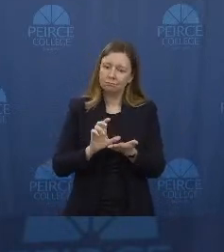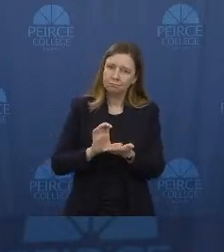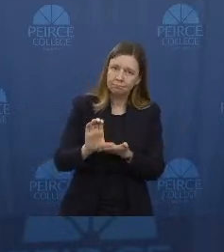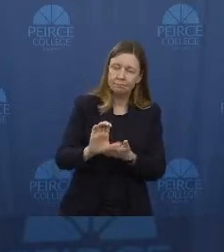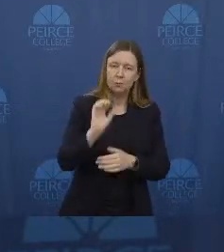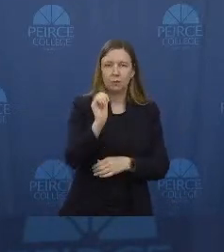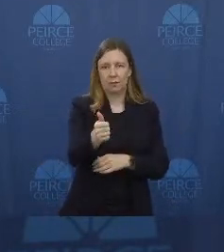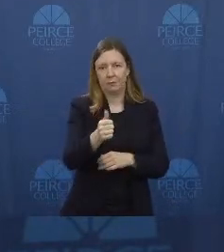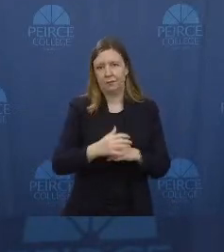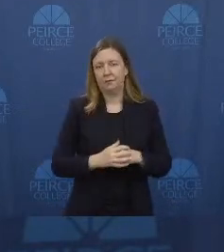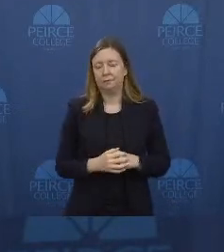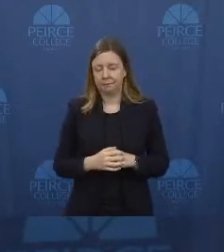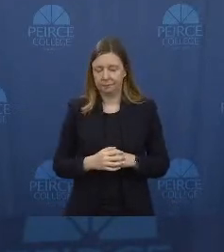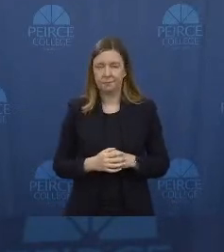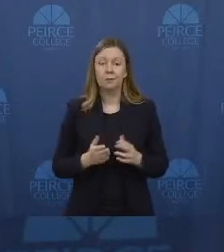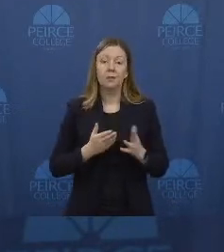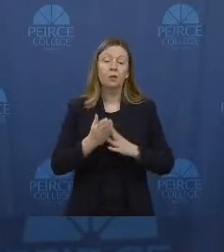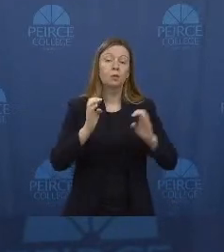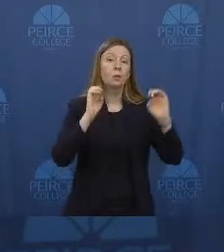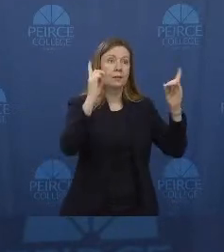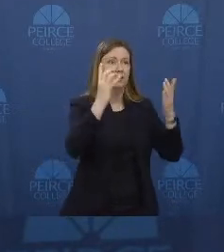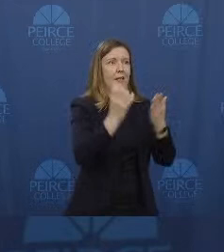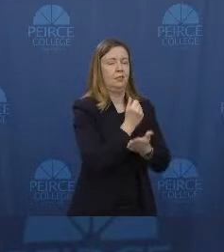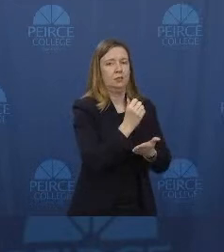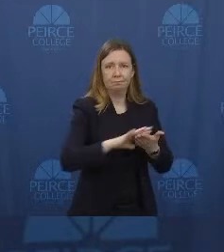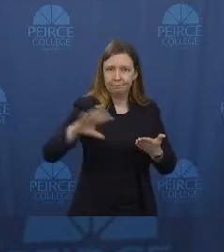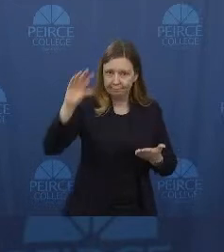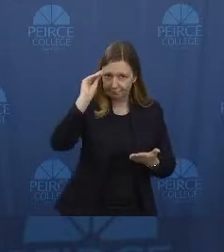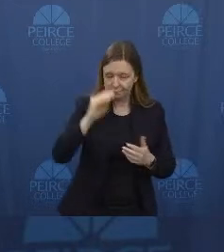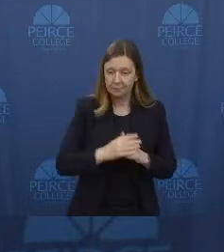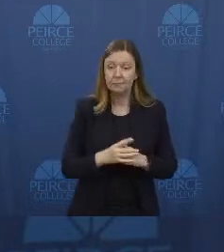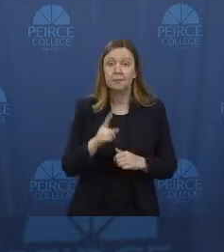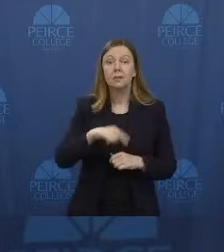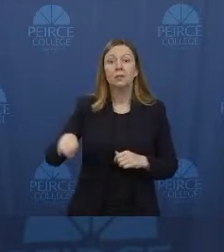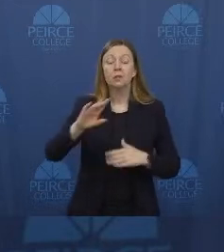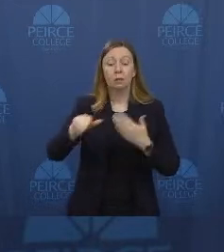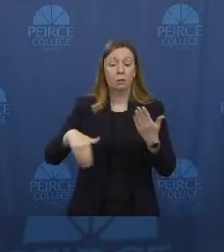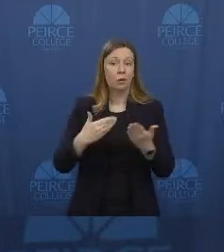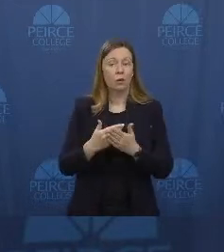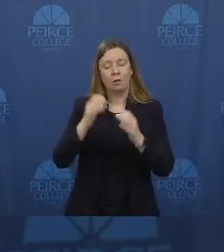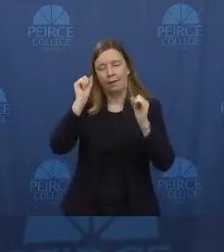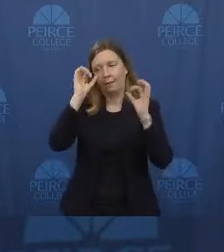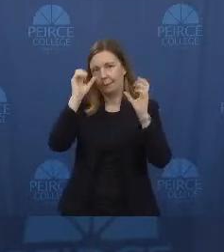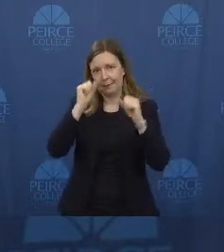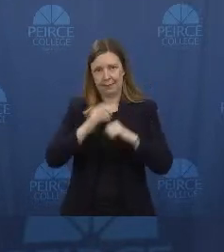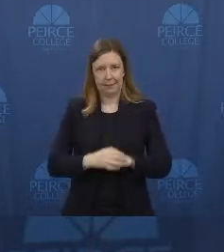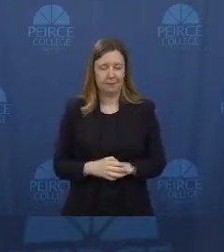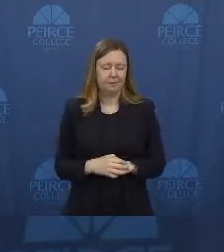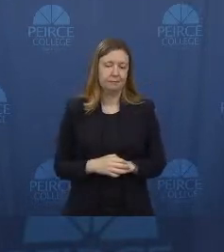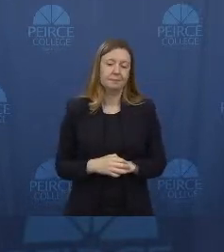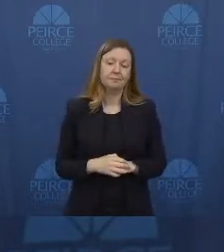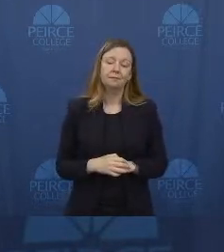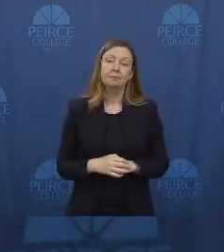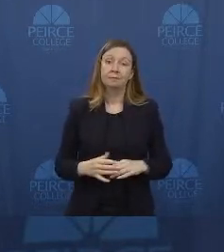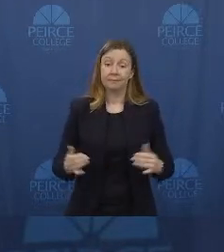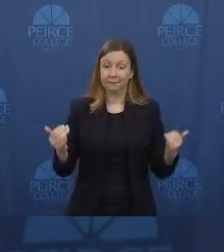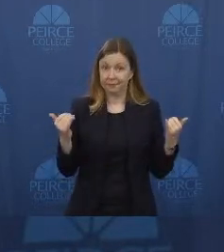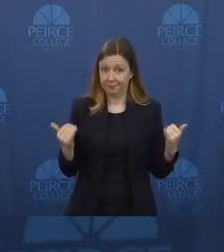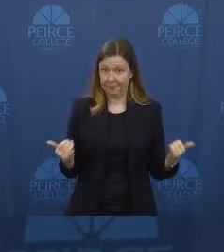in yourselves through education. You are all amazing. So